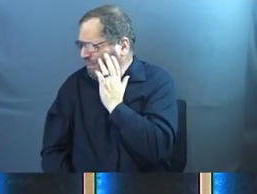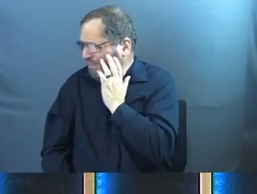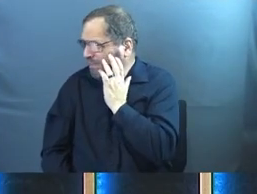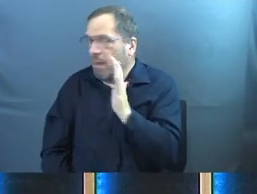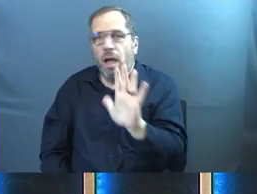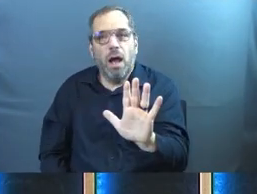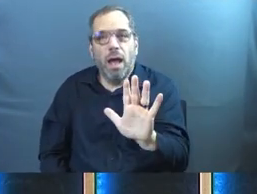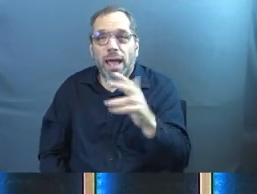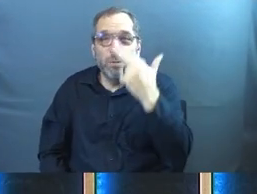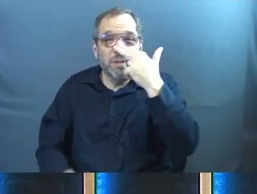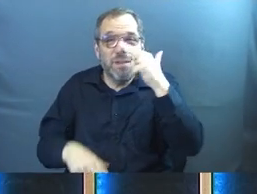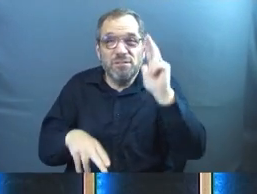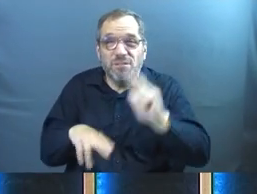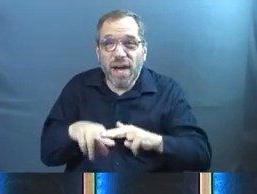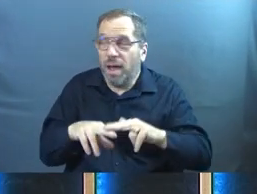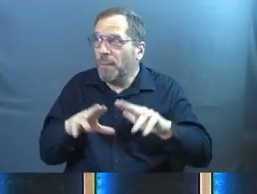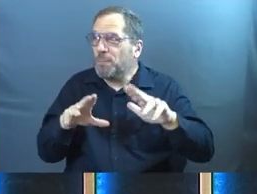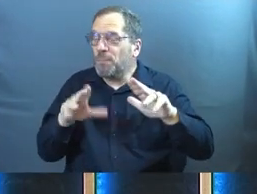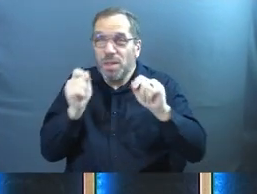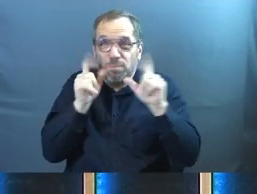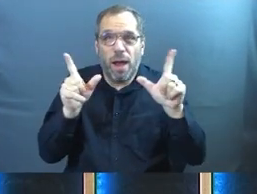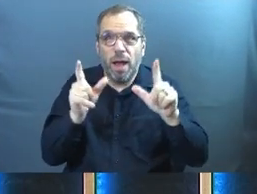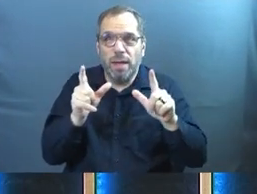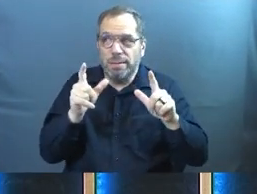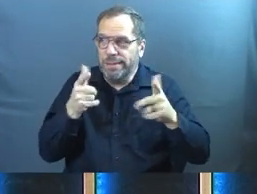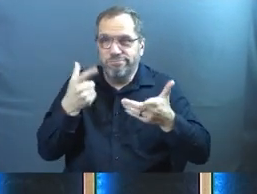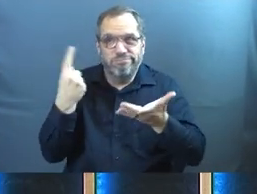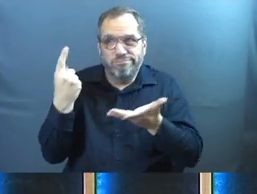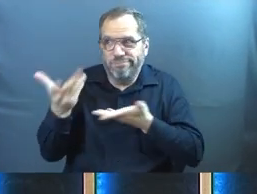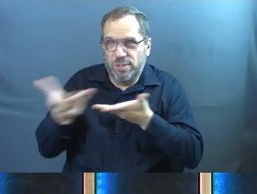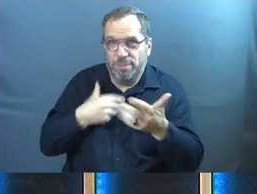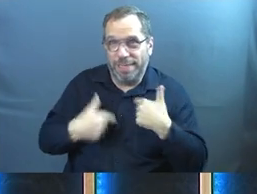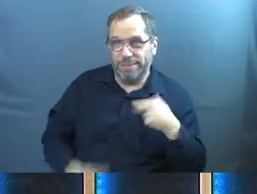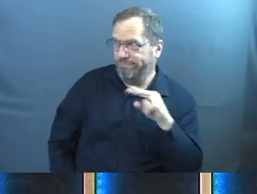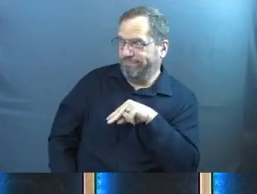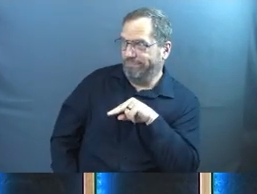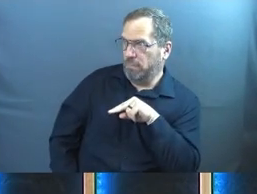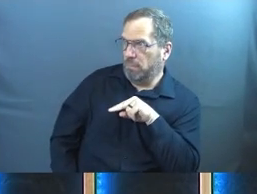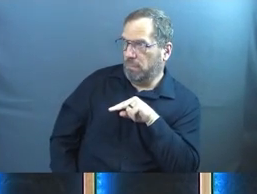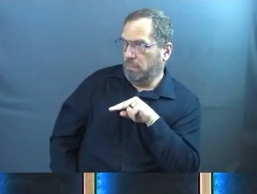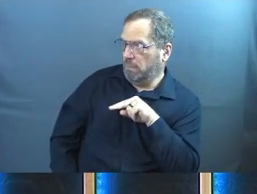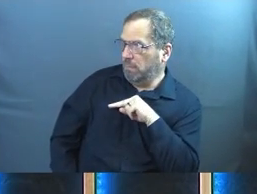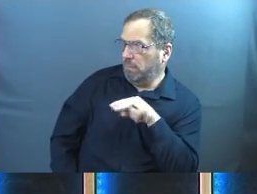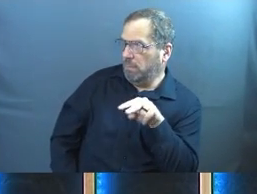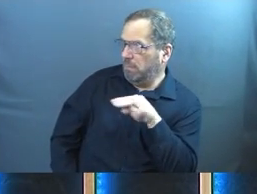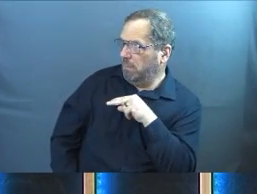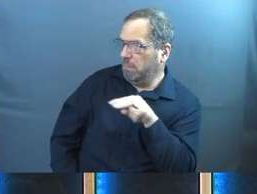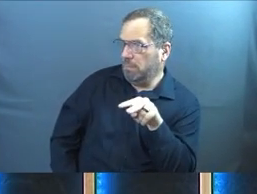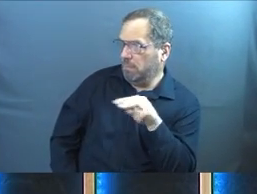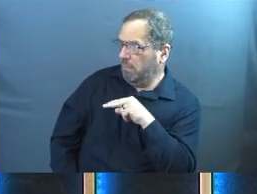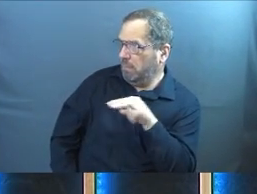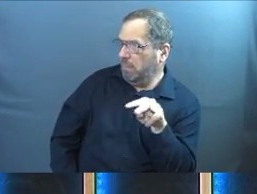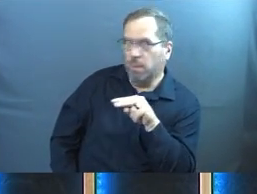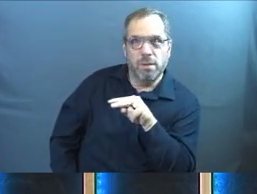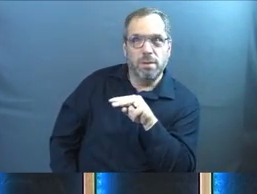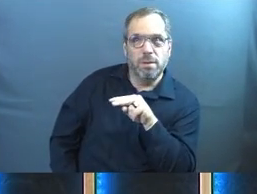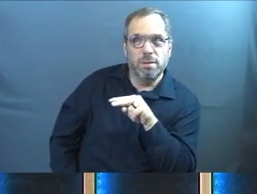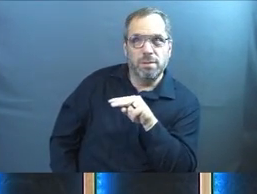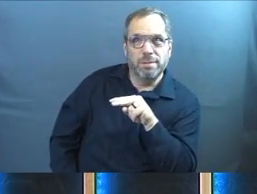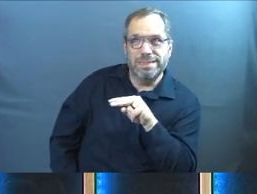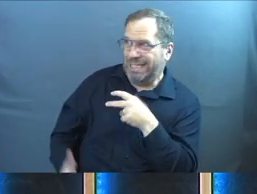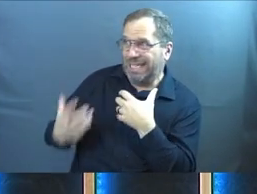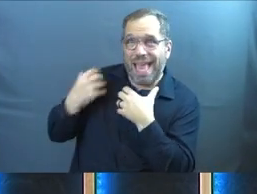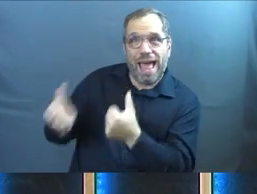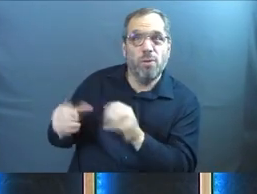And it was so fun, and it was such a surprising conversation to watch unfold, but also to see these